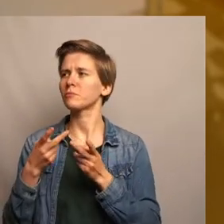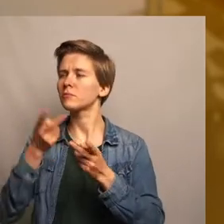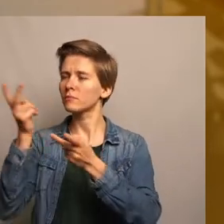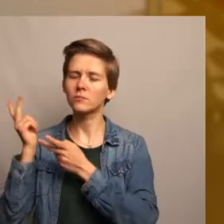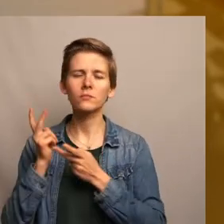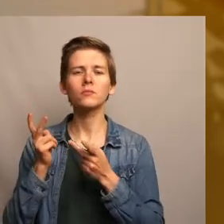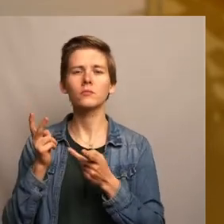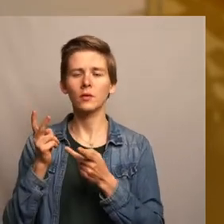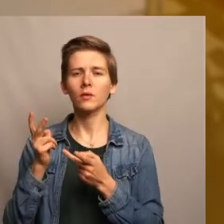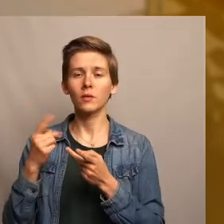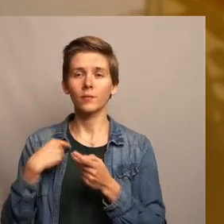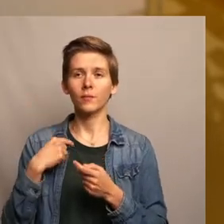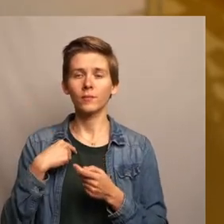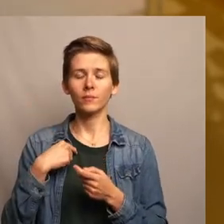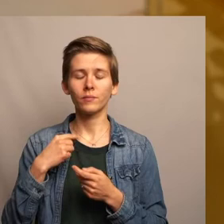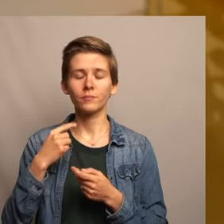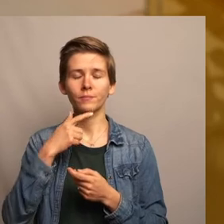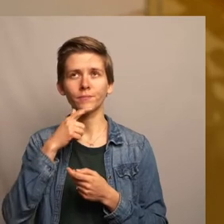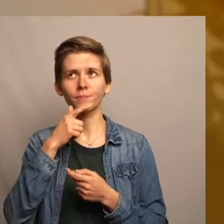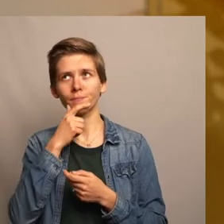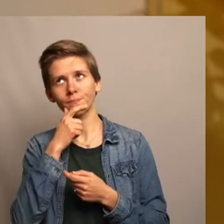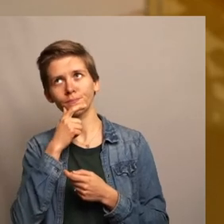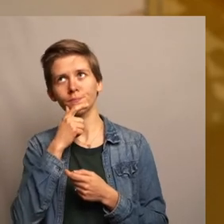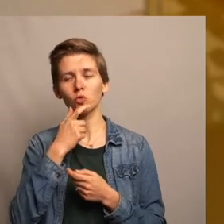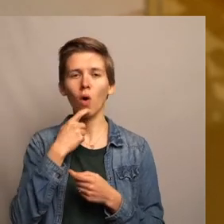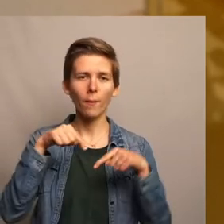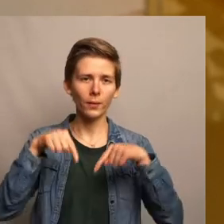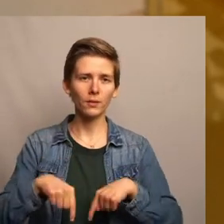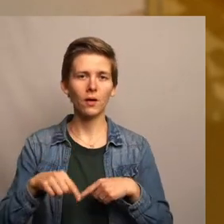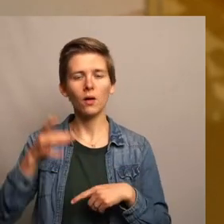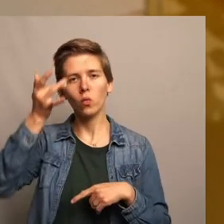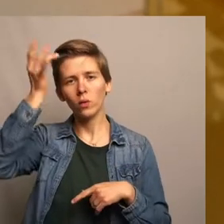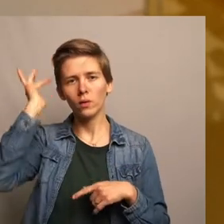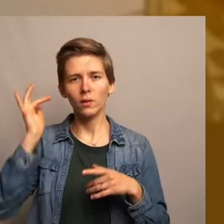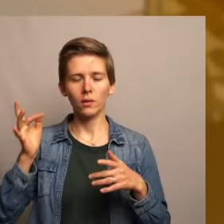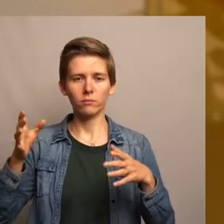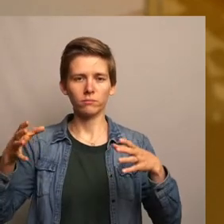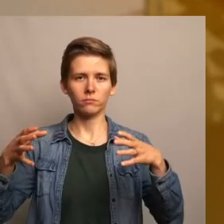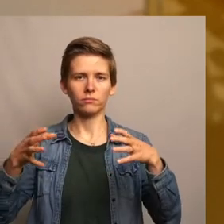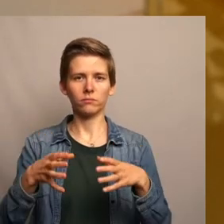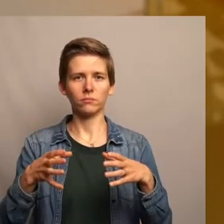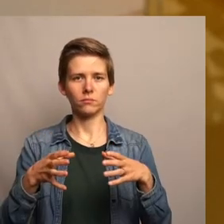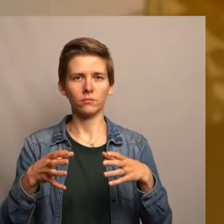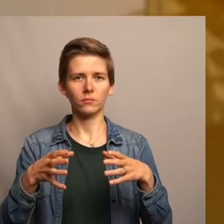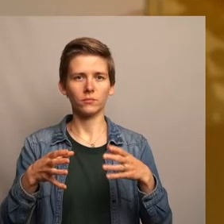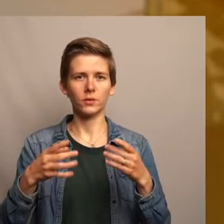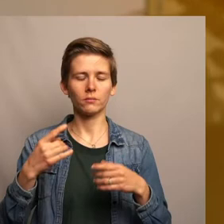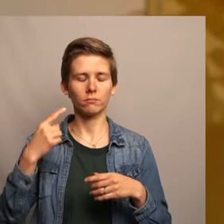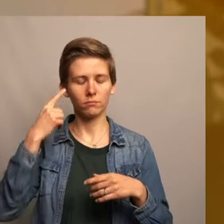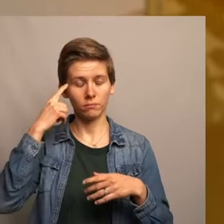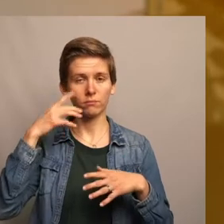that in Finland, the queer scene just realized their privileges after